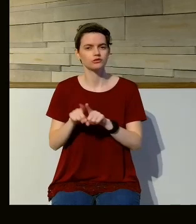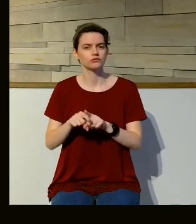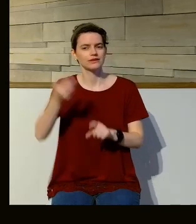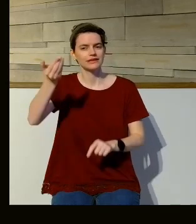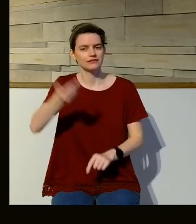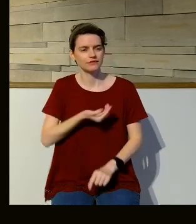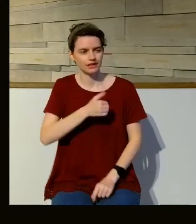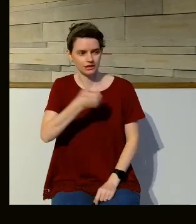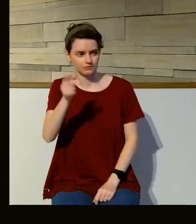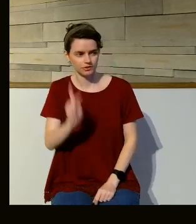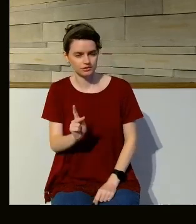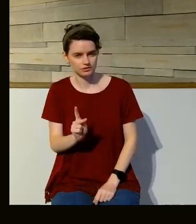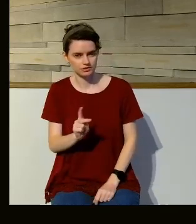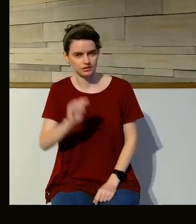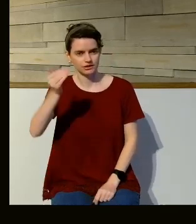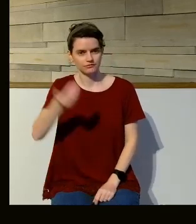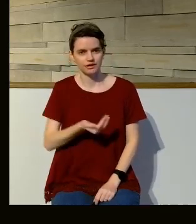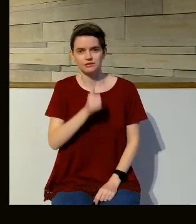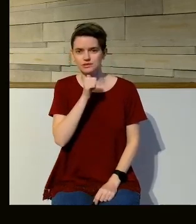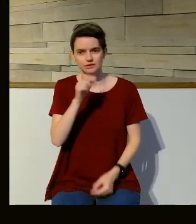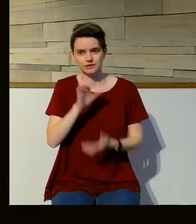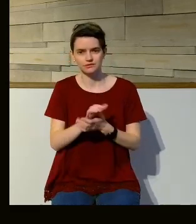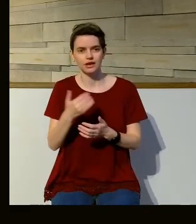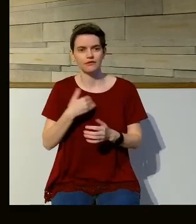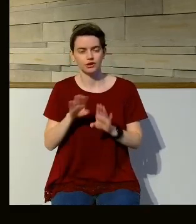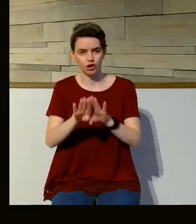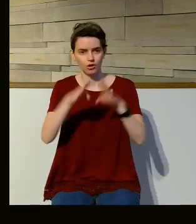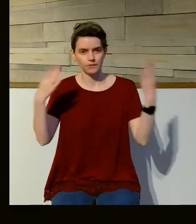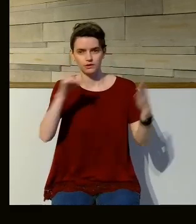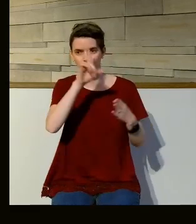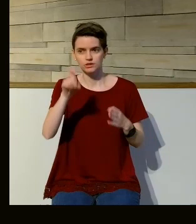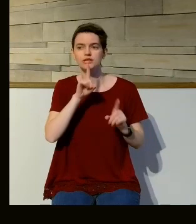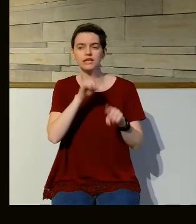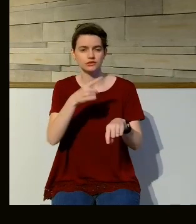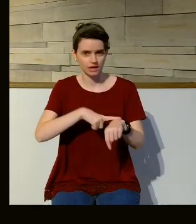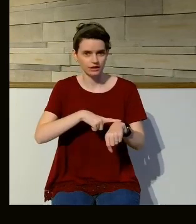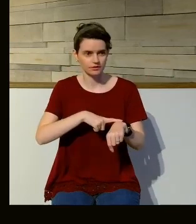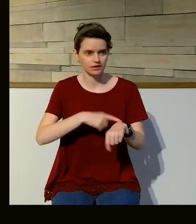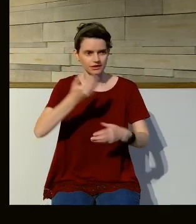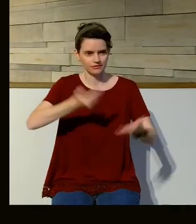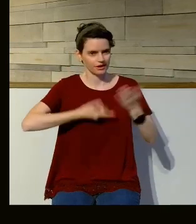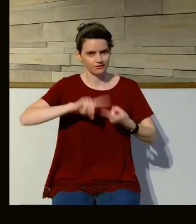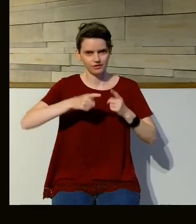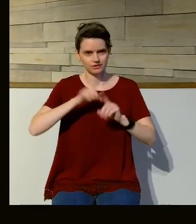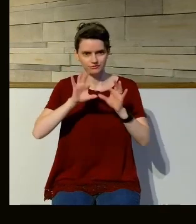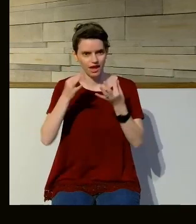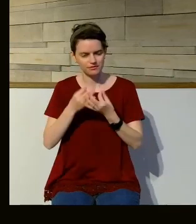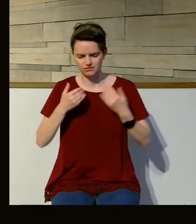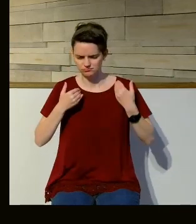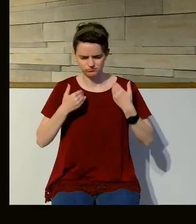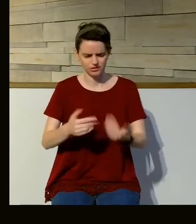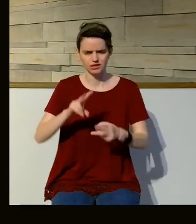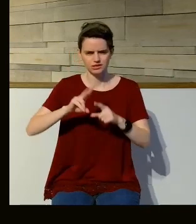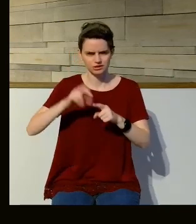someone. Invite non-believers. We're going to have an open Q&A at the end of it. Invite your friends and family. Let's be the